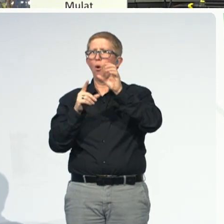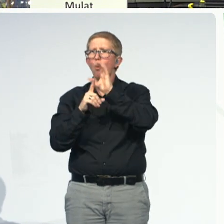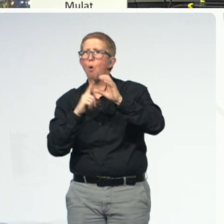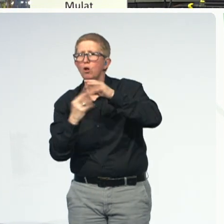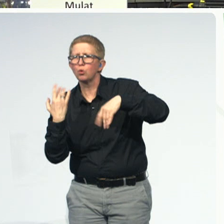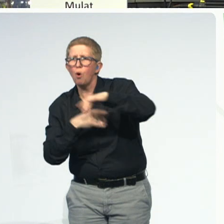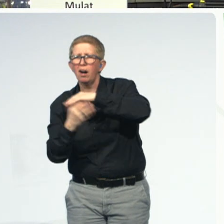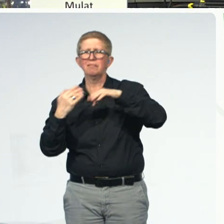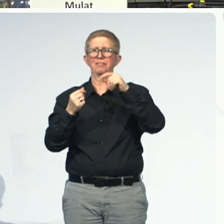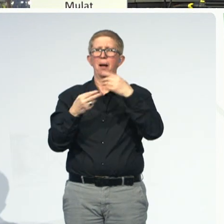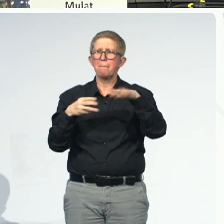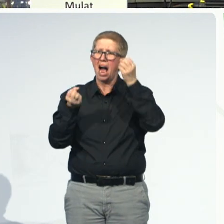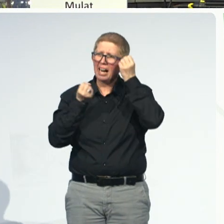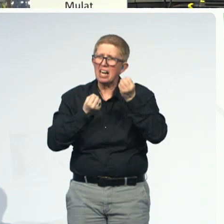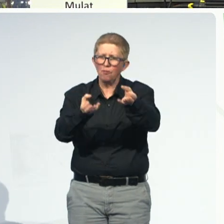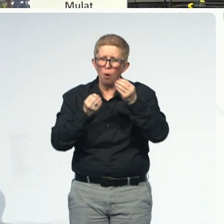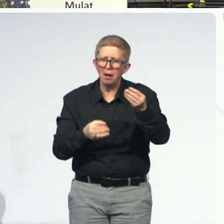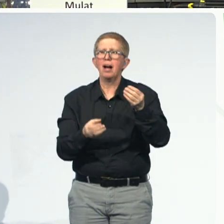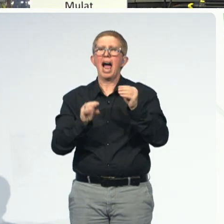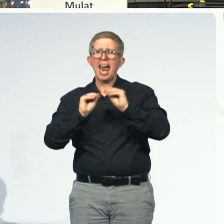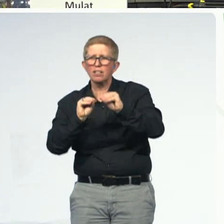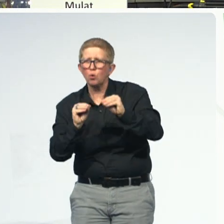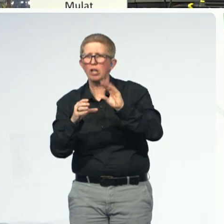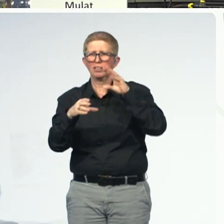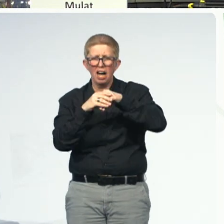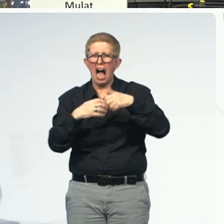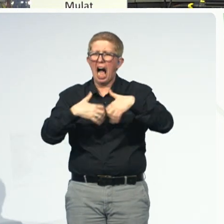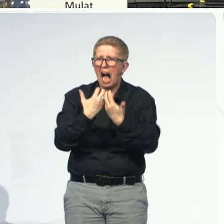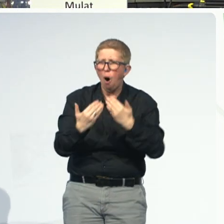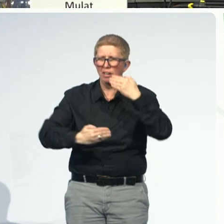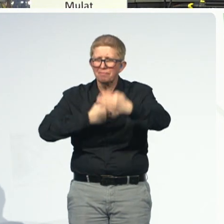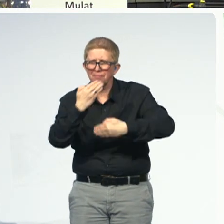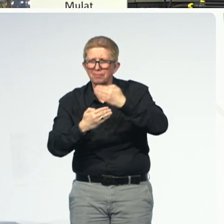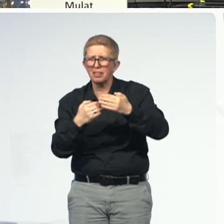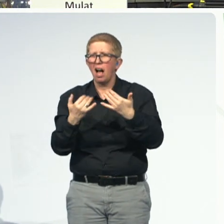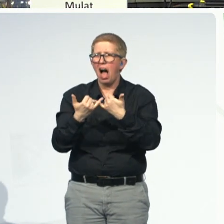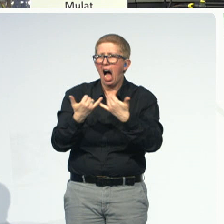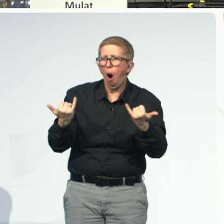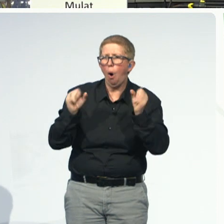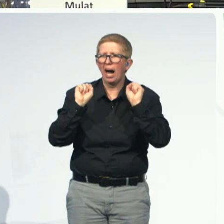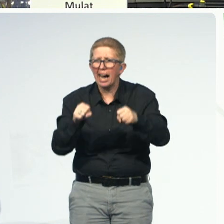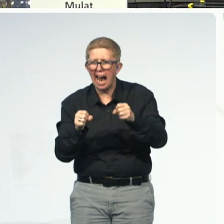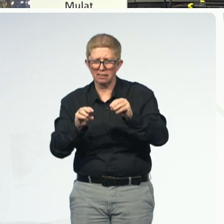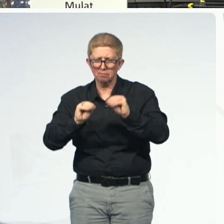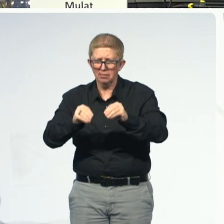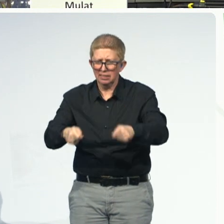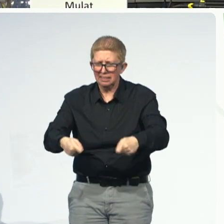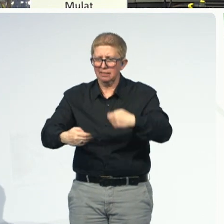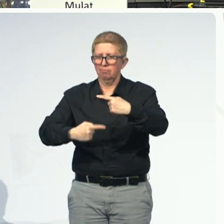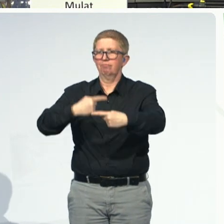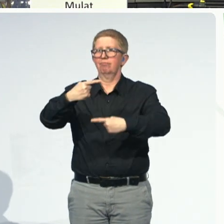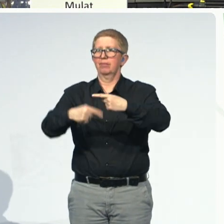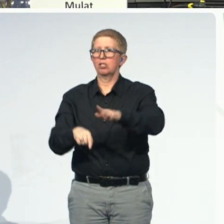give better attention and support and the provision of education for deaf and hard of